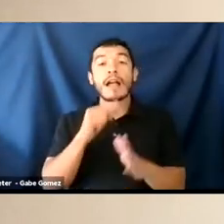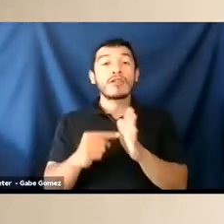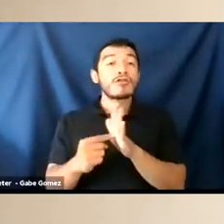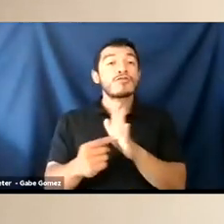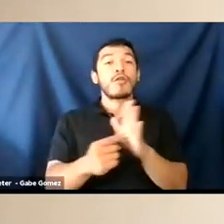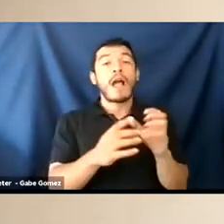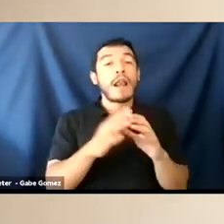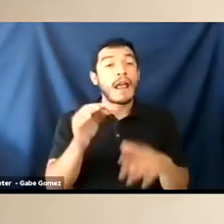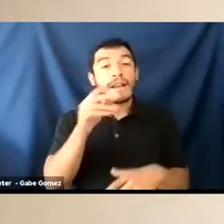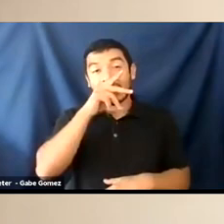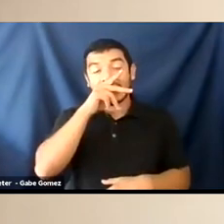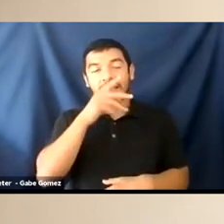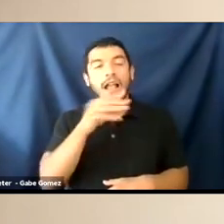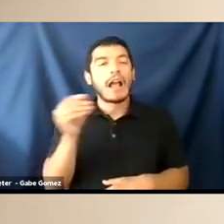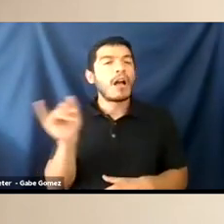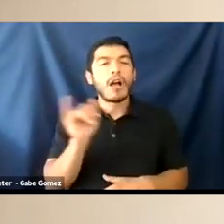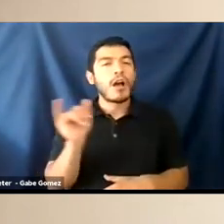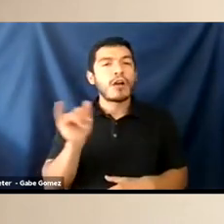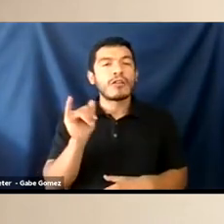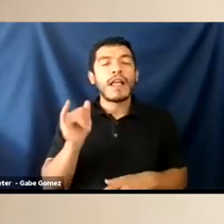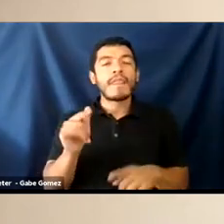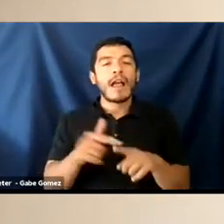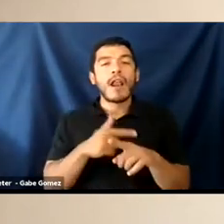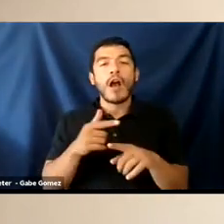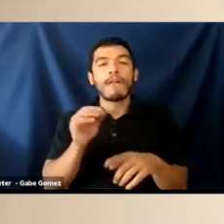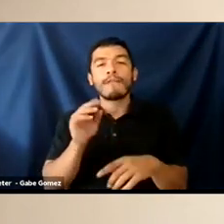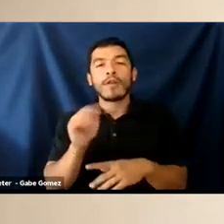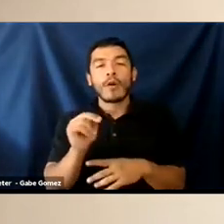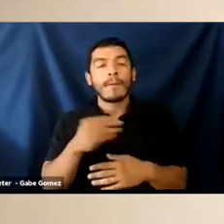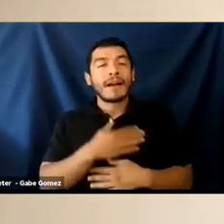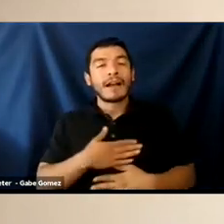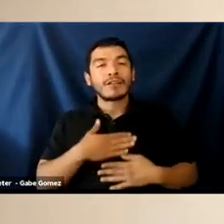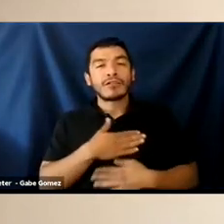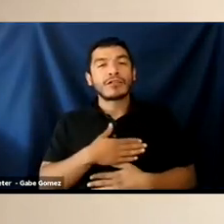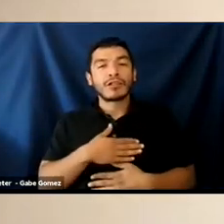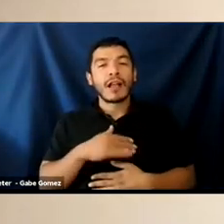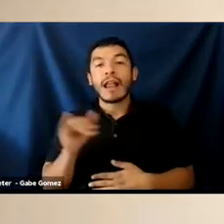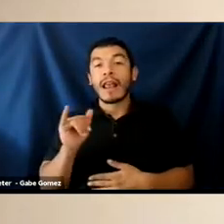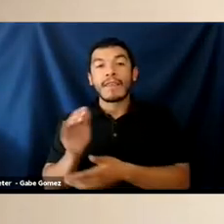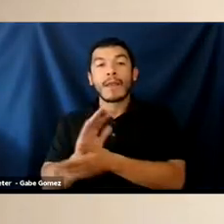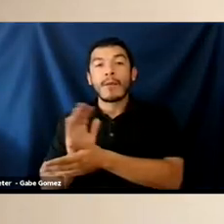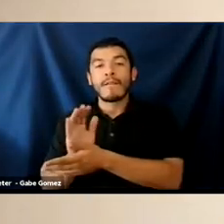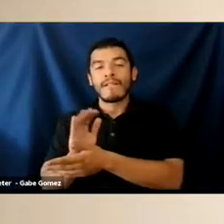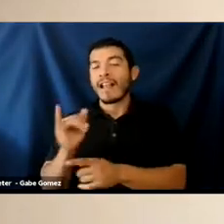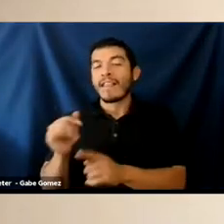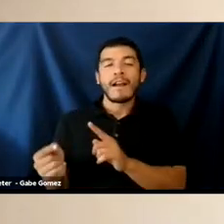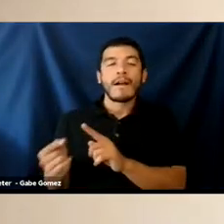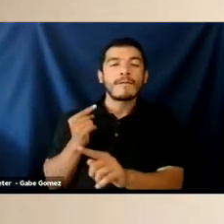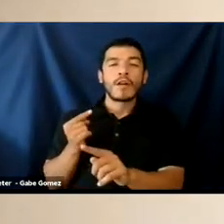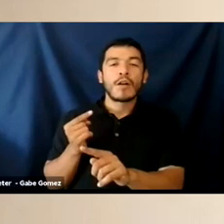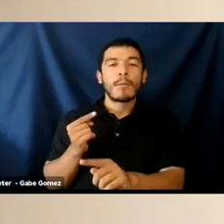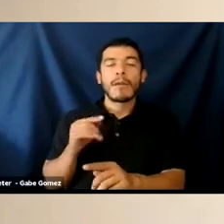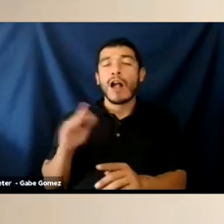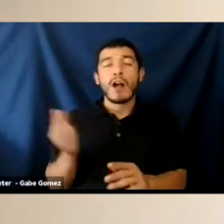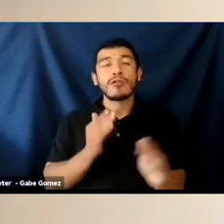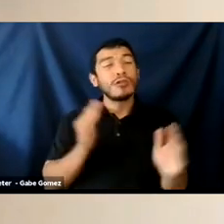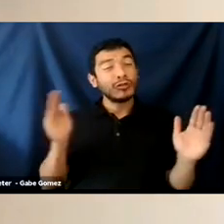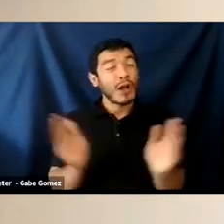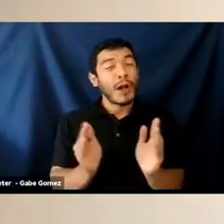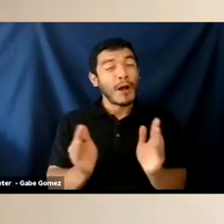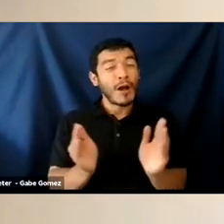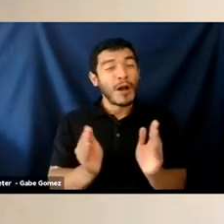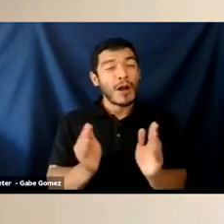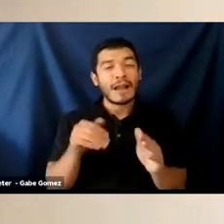kids. And also the longer form entertainment content that all comes from fairly small